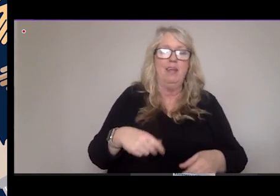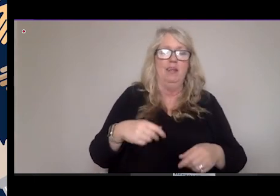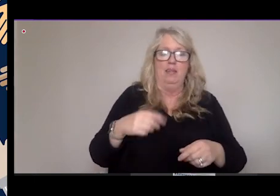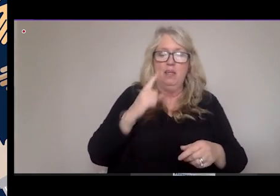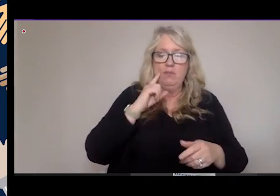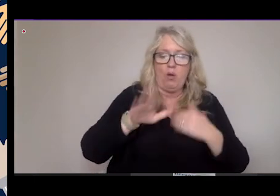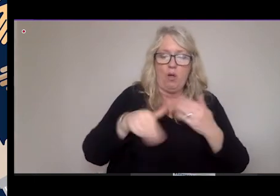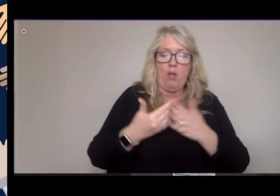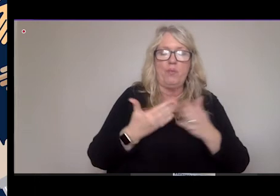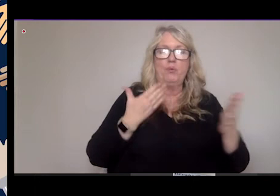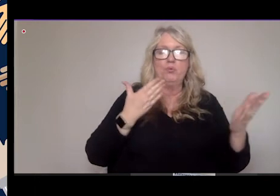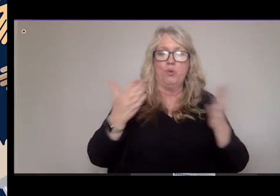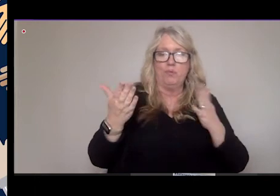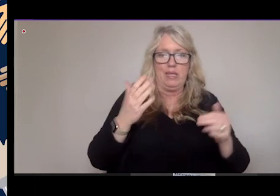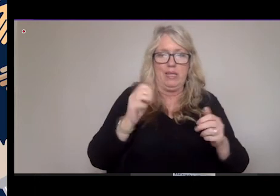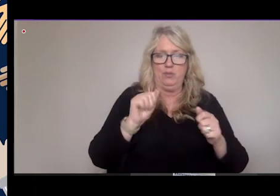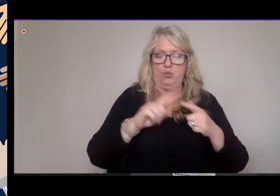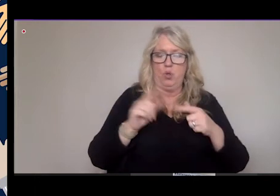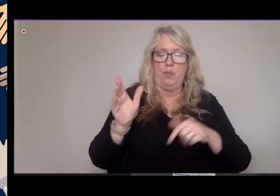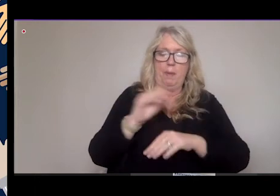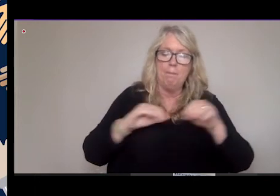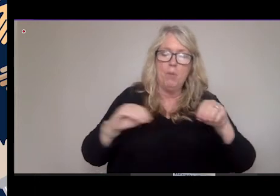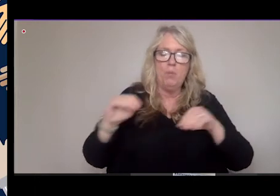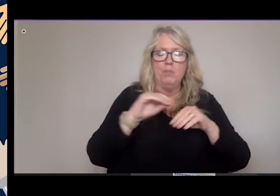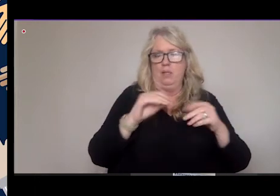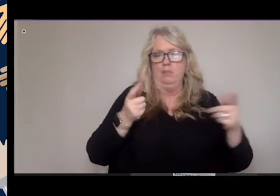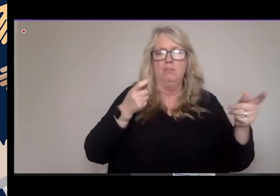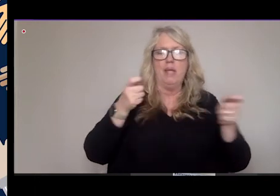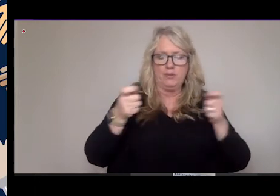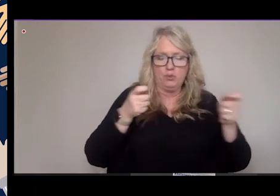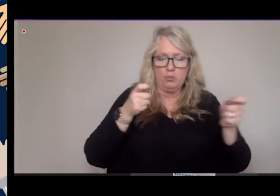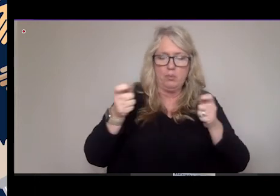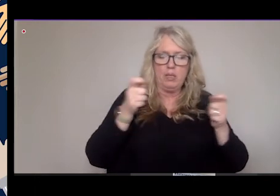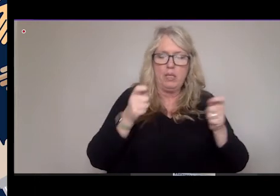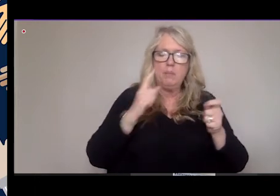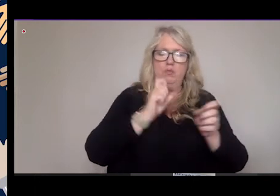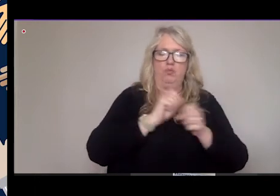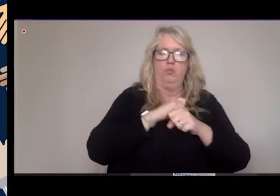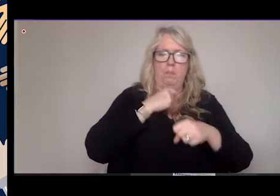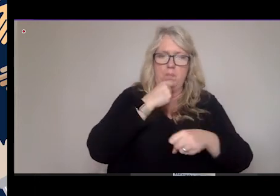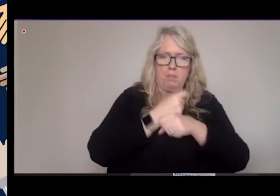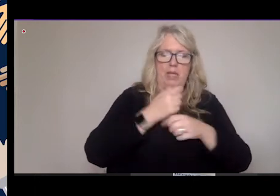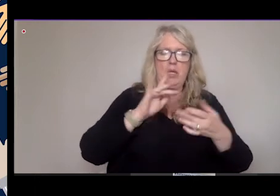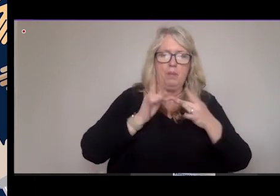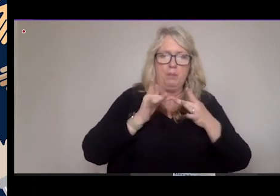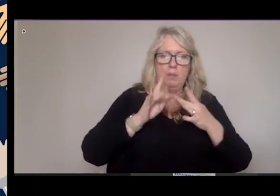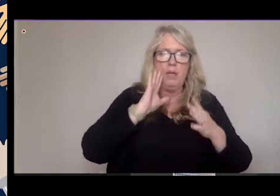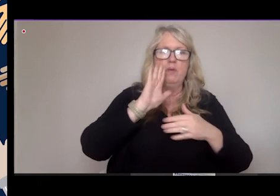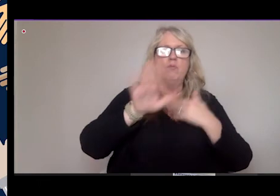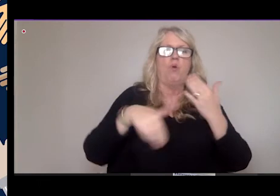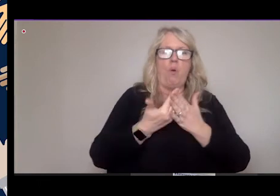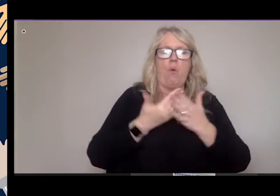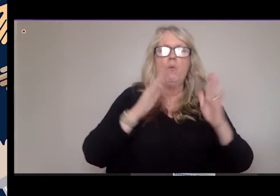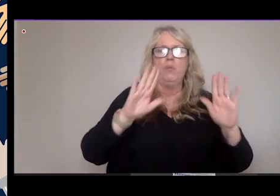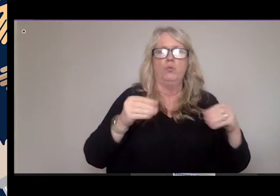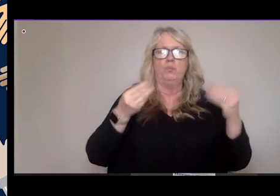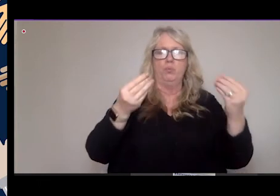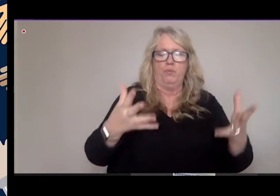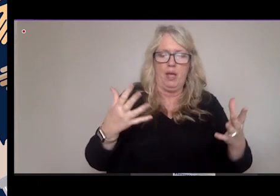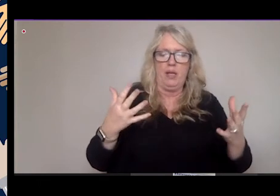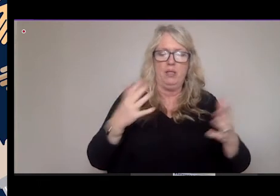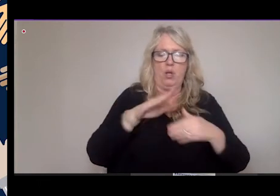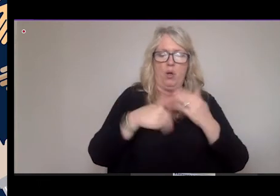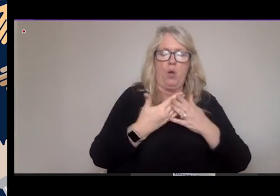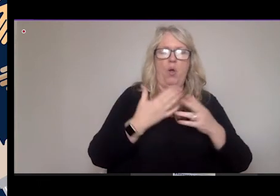pay consistently across all those services. And mobility management is really about forming a network of all of